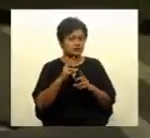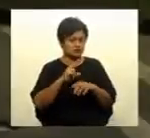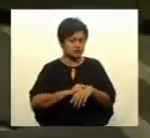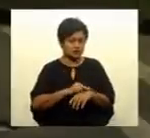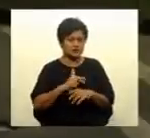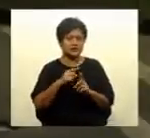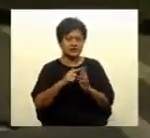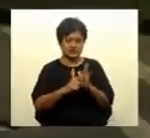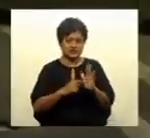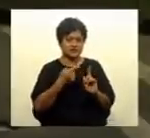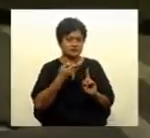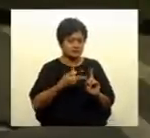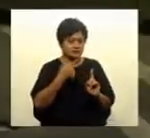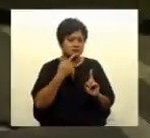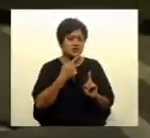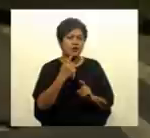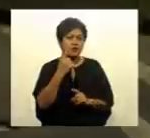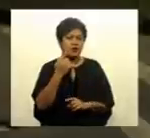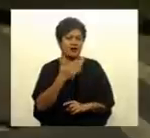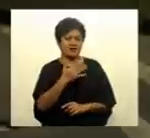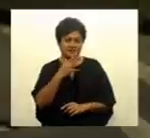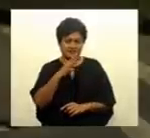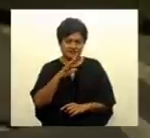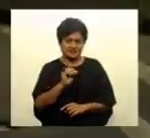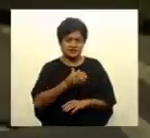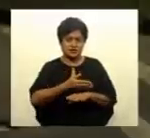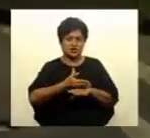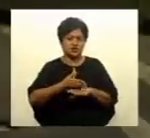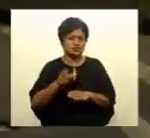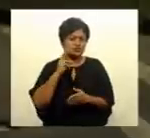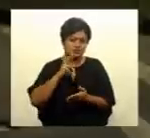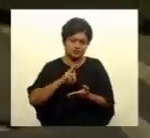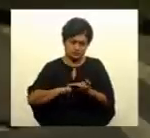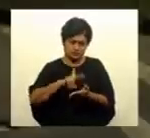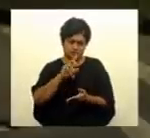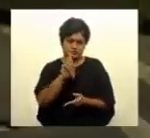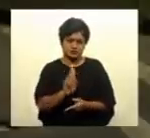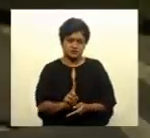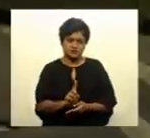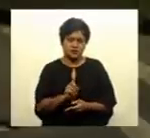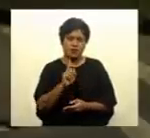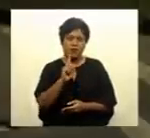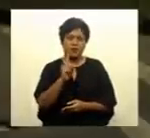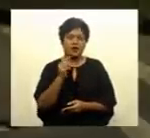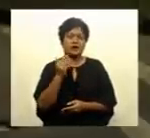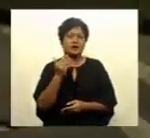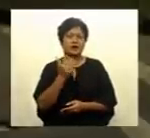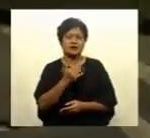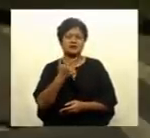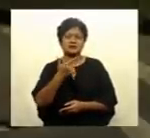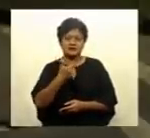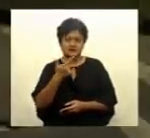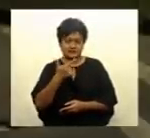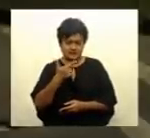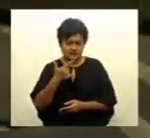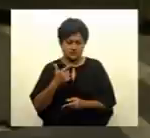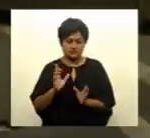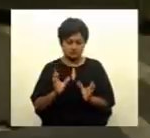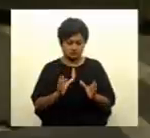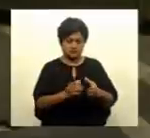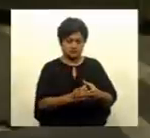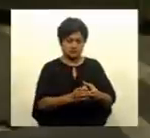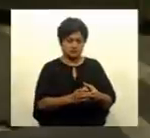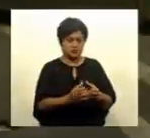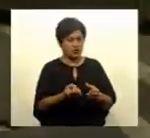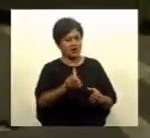says of the 150 new cases reported today, 117 are linked to existing clusters. There